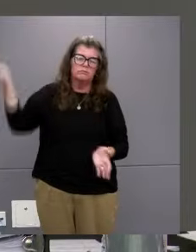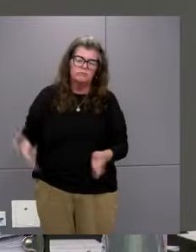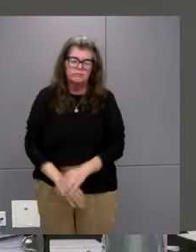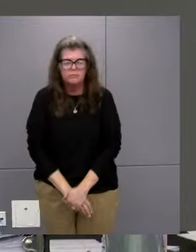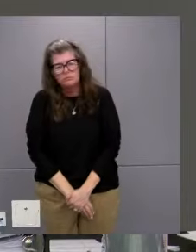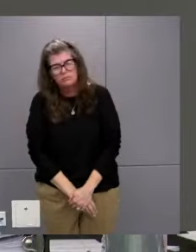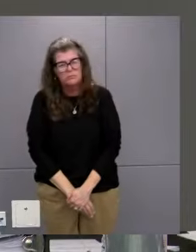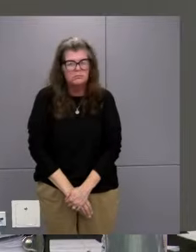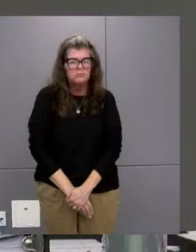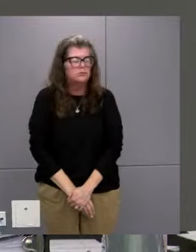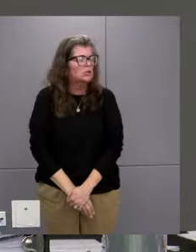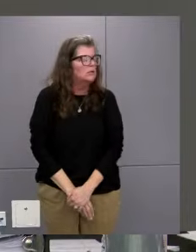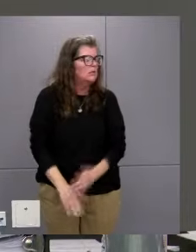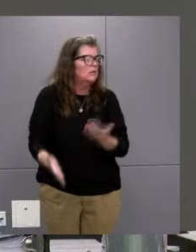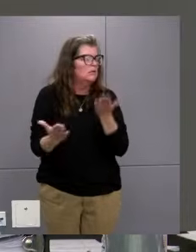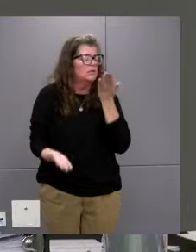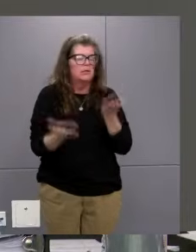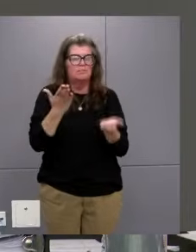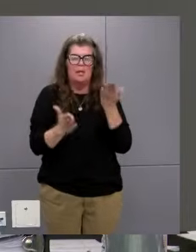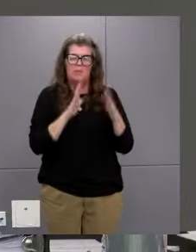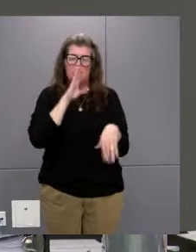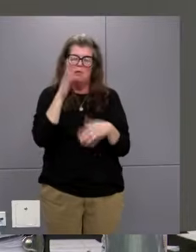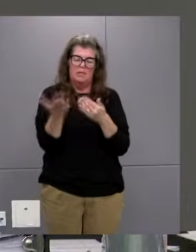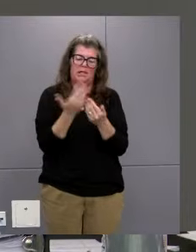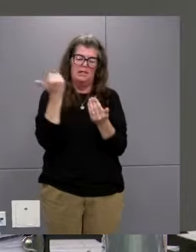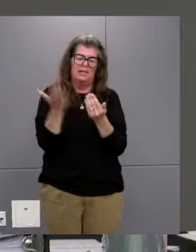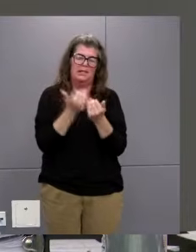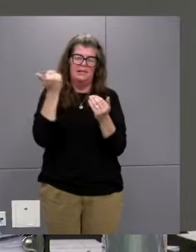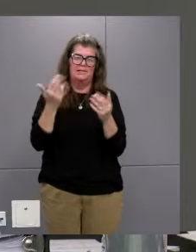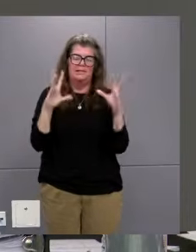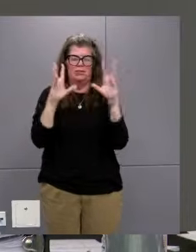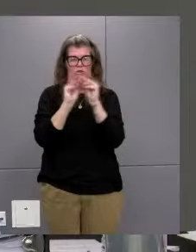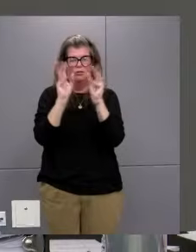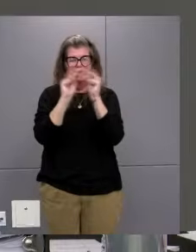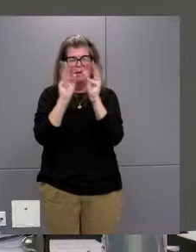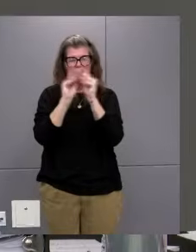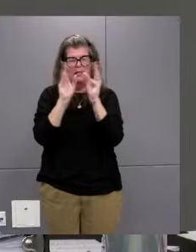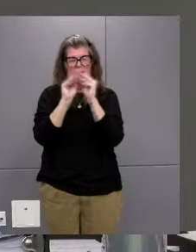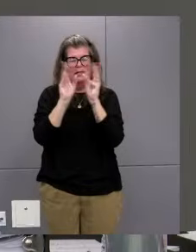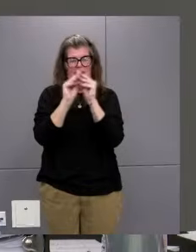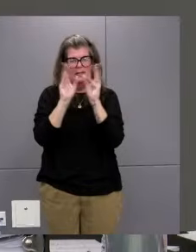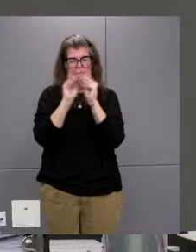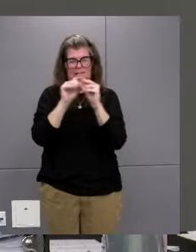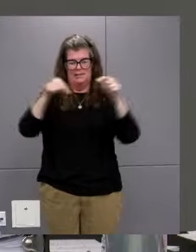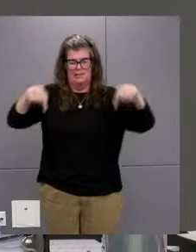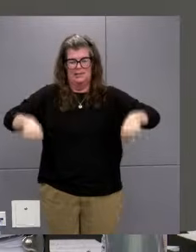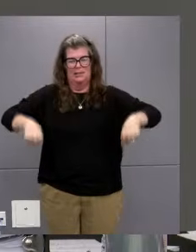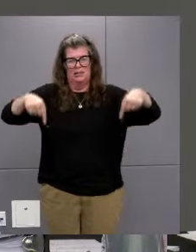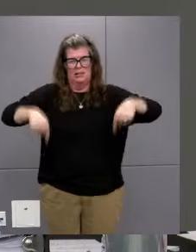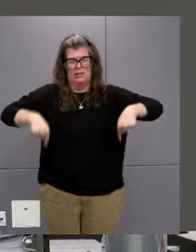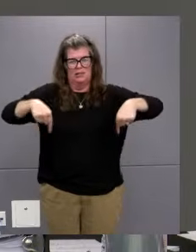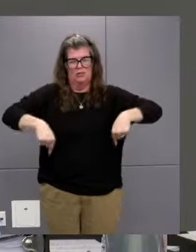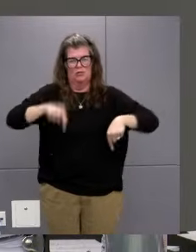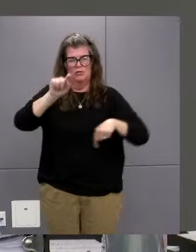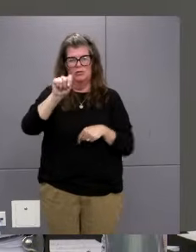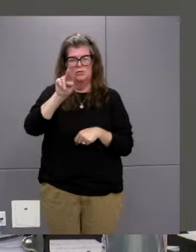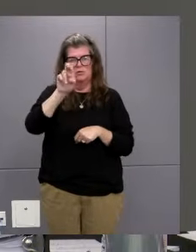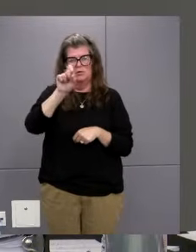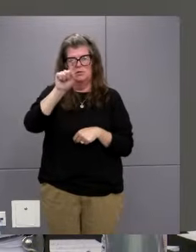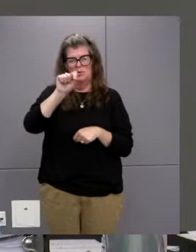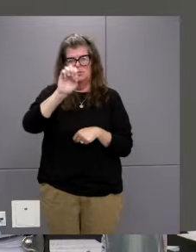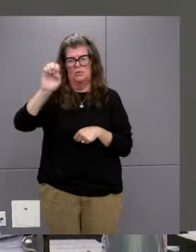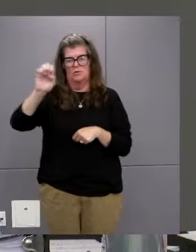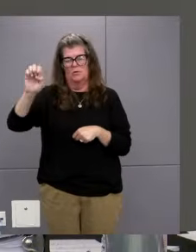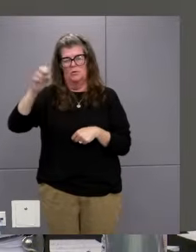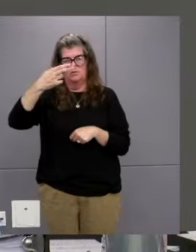Wouldn't it be just as easy to start having our meetings in Trustee Hall, all the